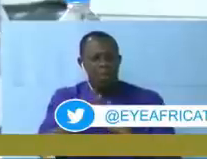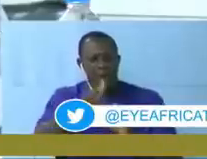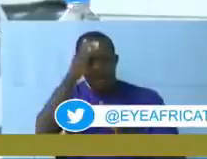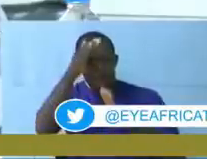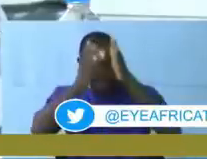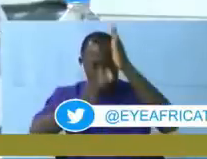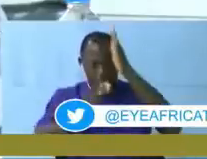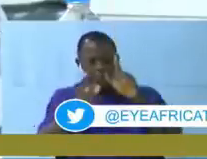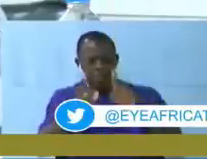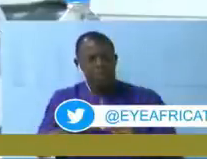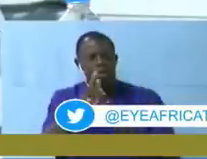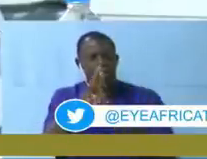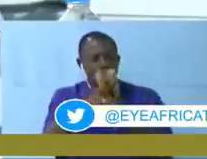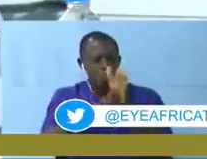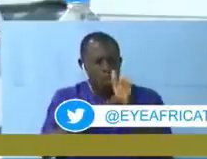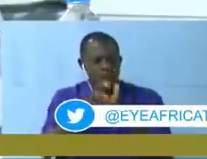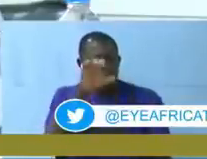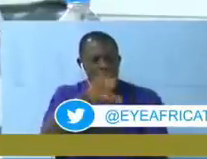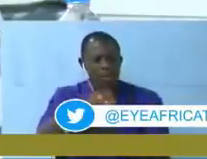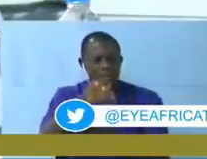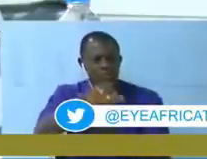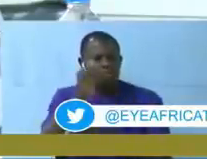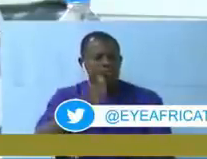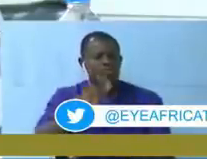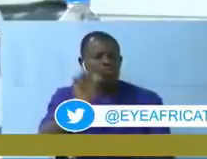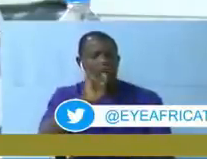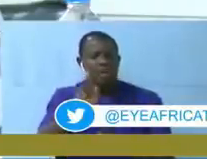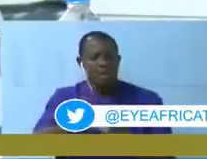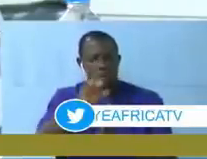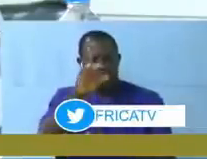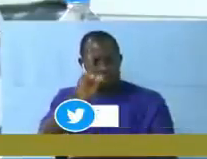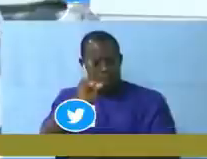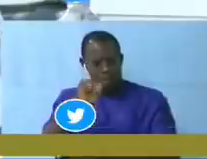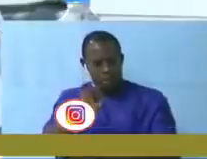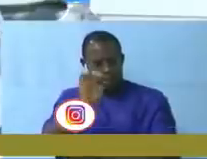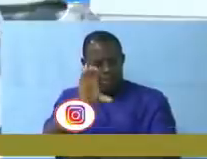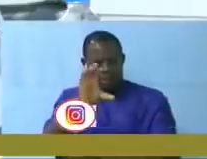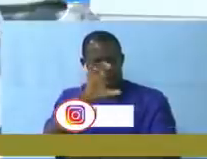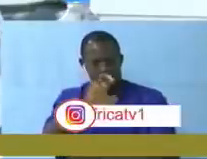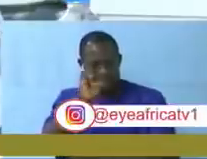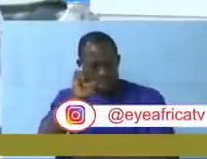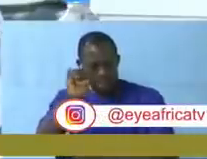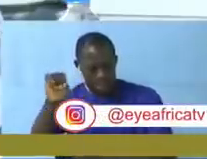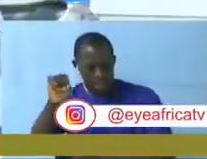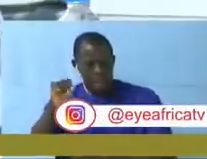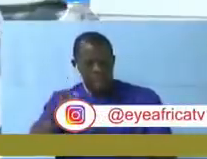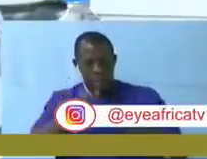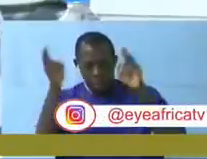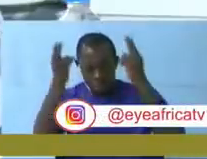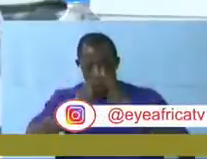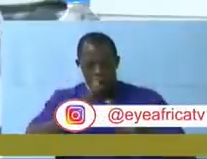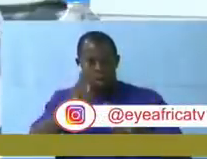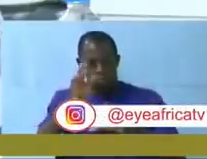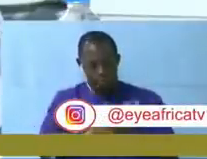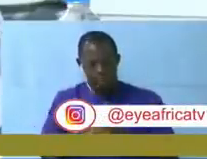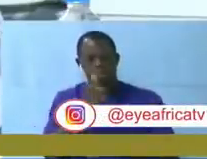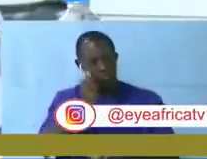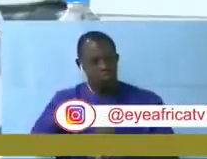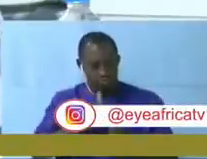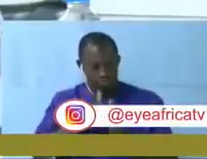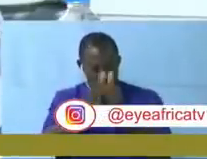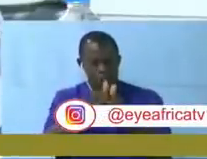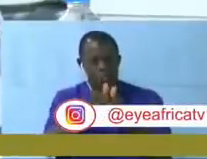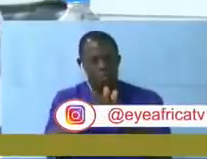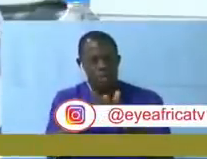and they ruled by decree. Gannaaw bo xamni nak daldi nañu acc li di loi rewi Gambia ñom